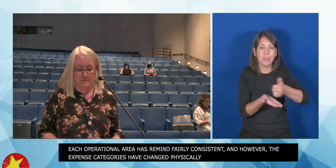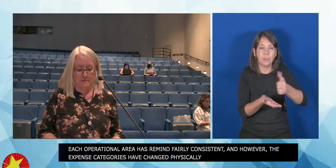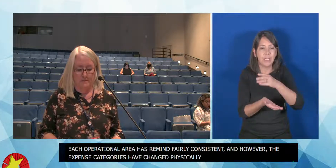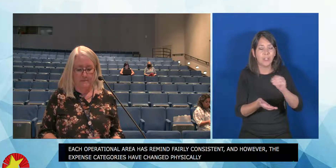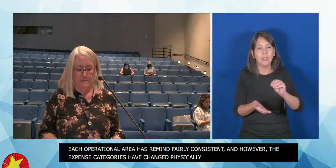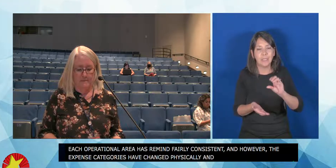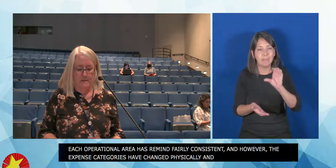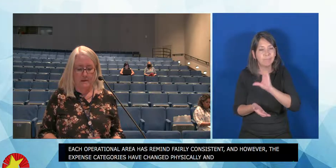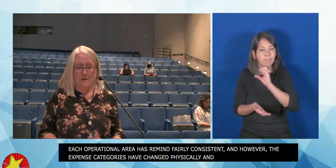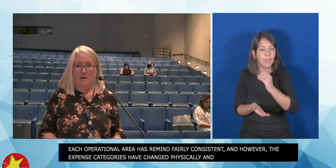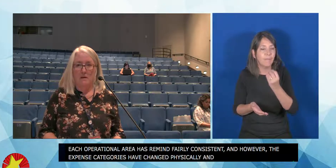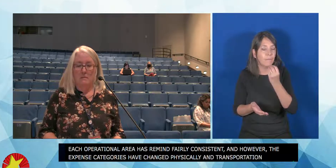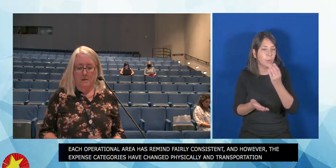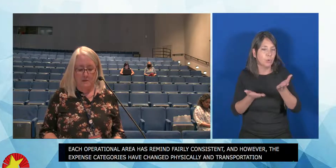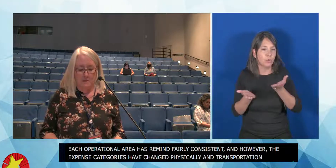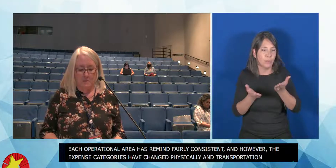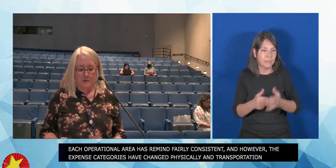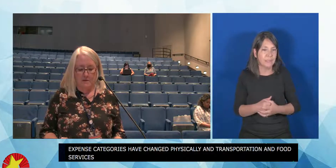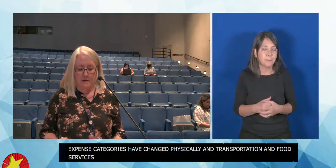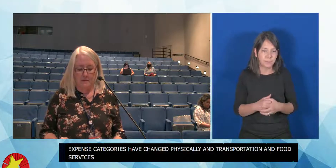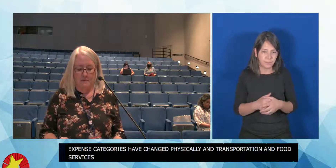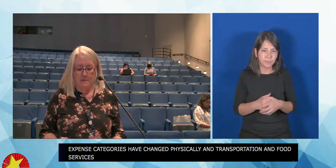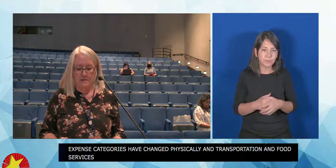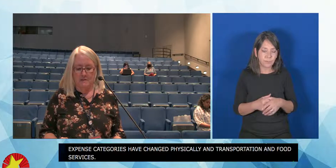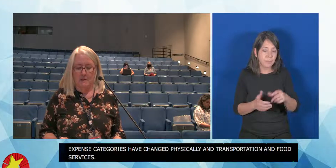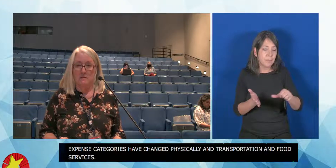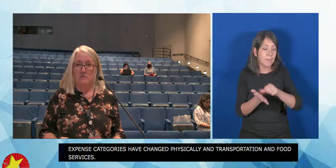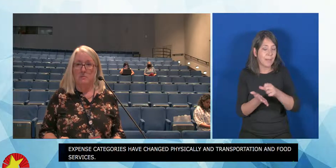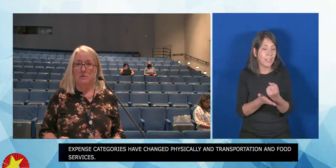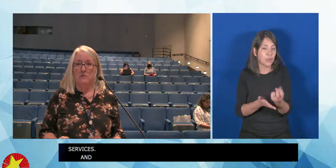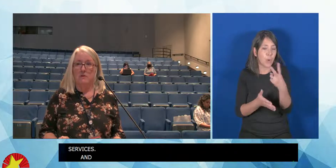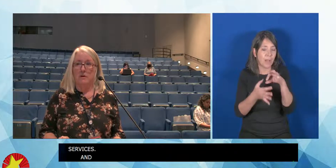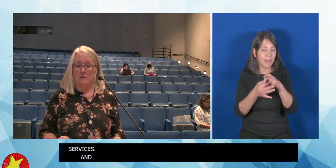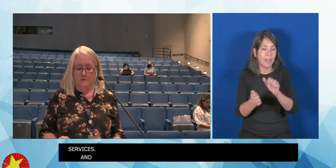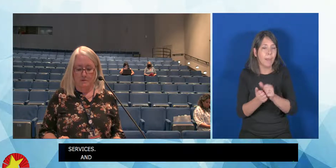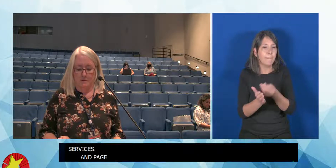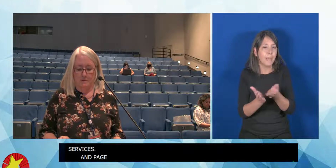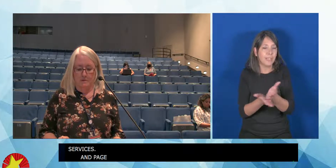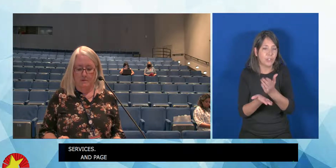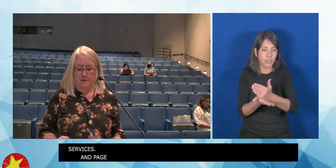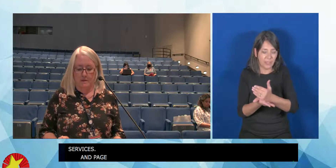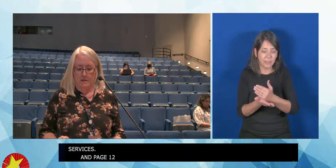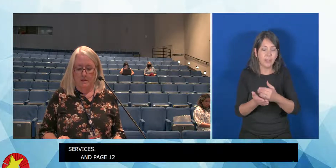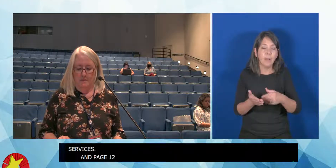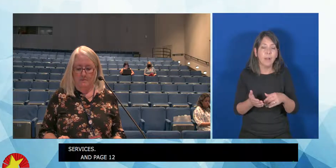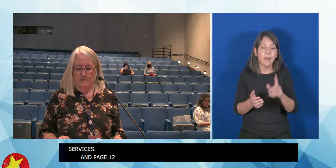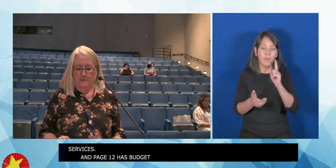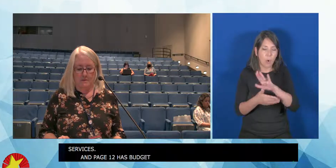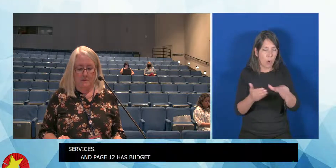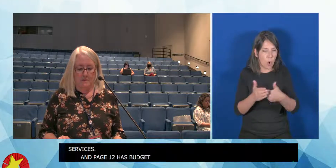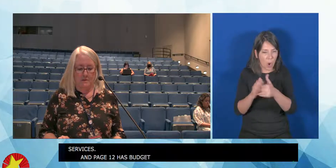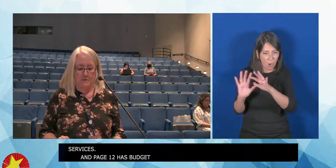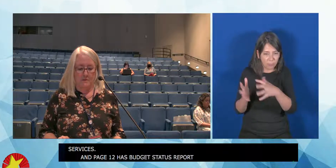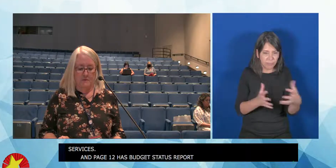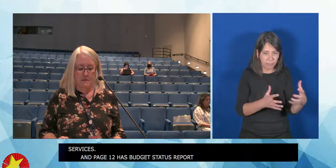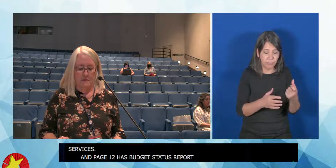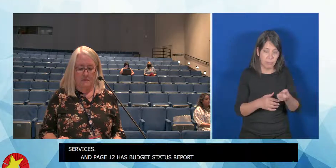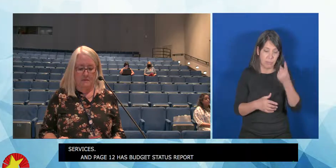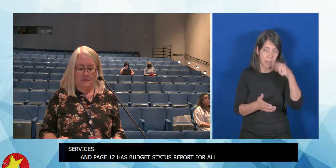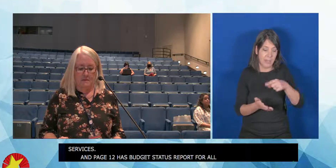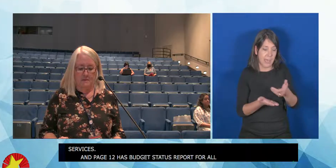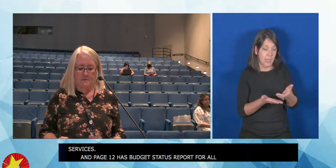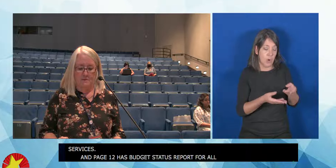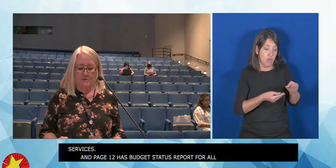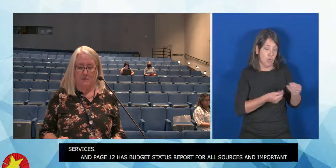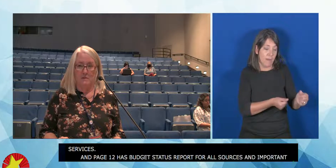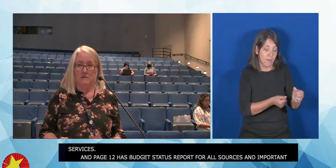services. Page 12 has the budget status report for all sources. It is important to note the revenue exceeded